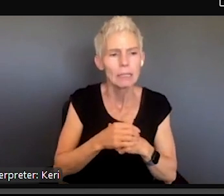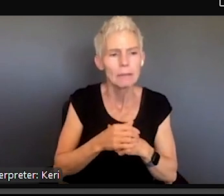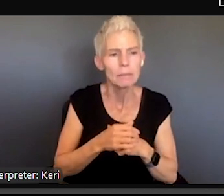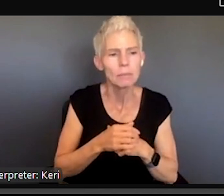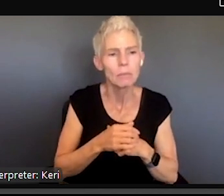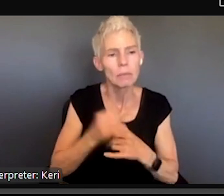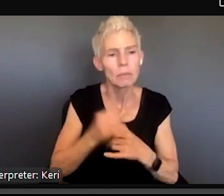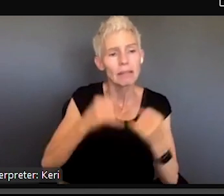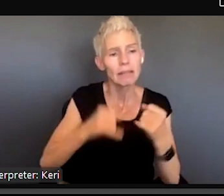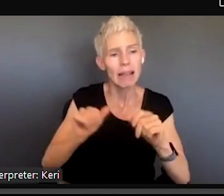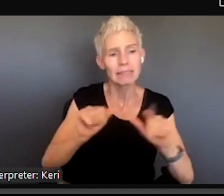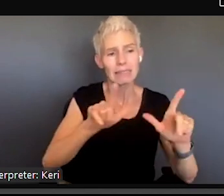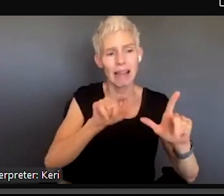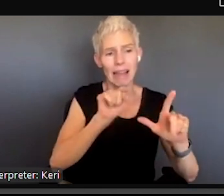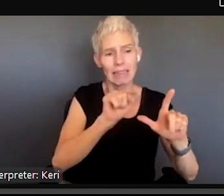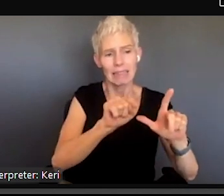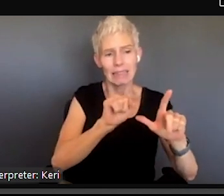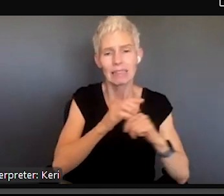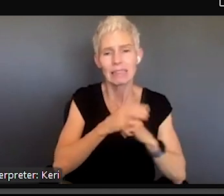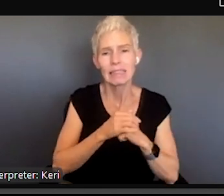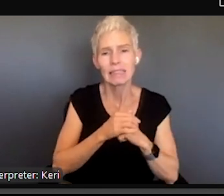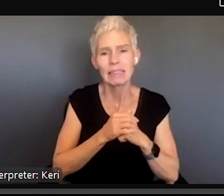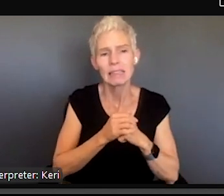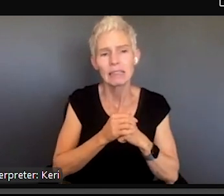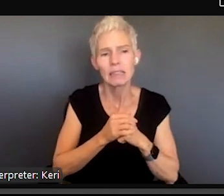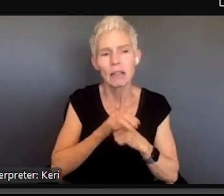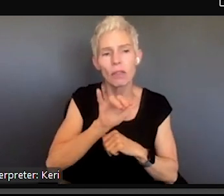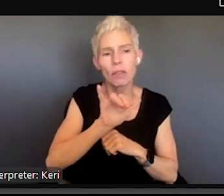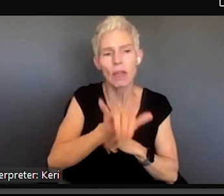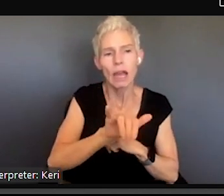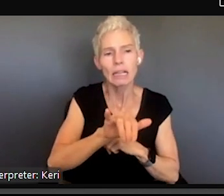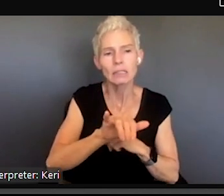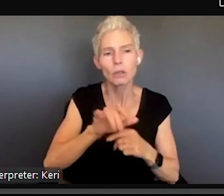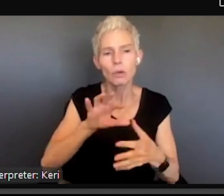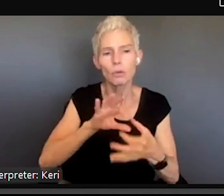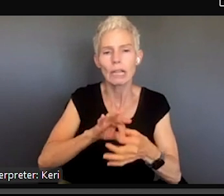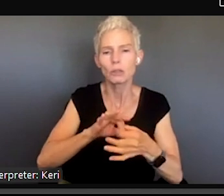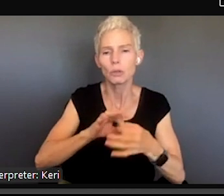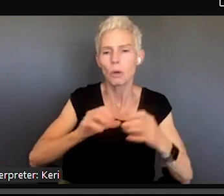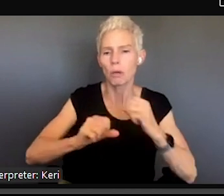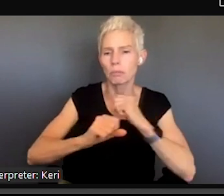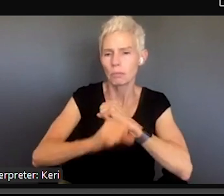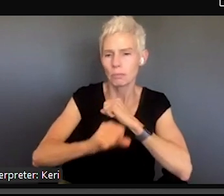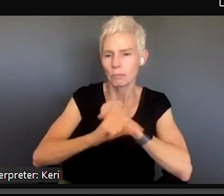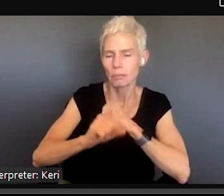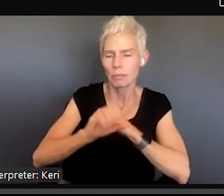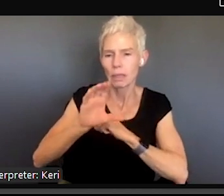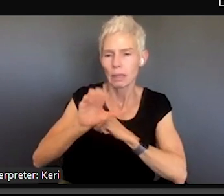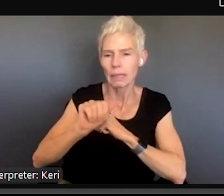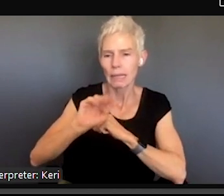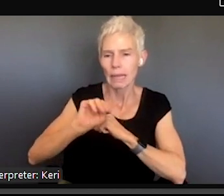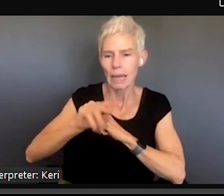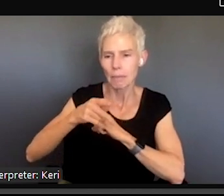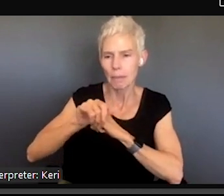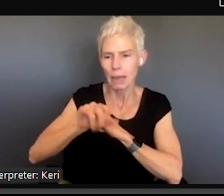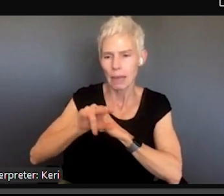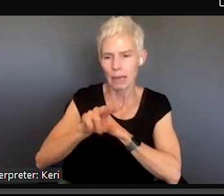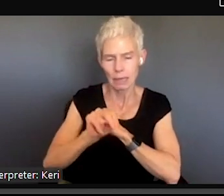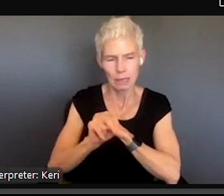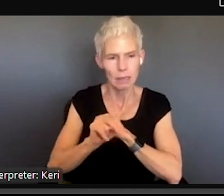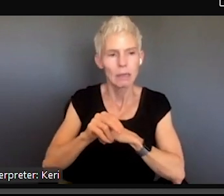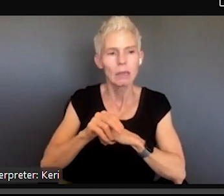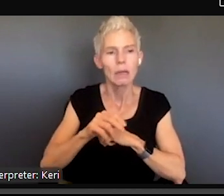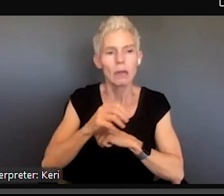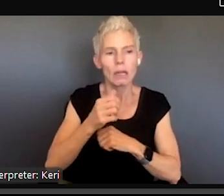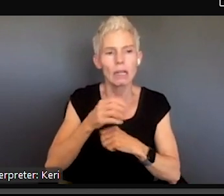the last slide is actually about our campaign. So I've mentioned our 988 campaign and our Pure Warmline campaign.